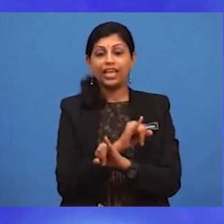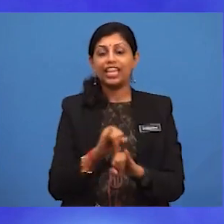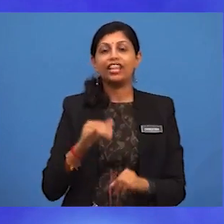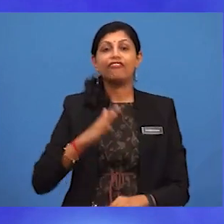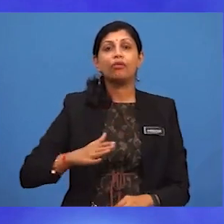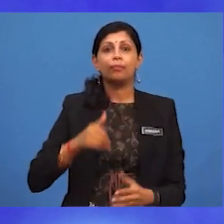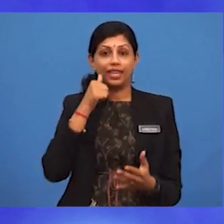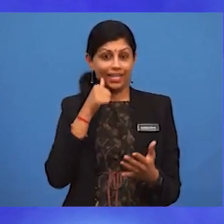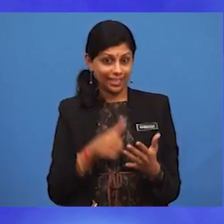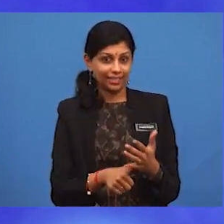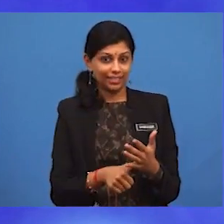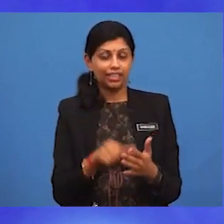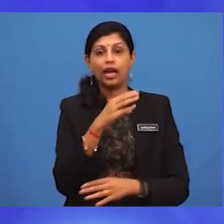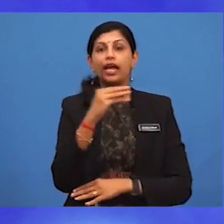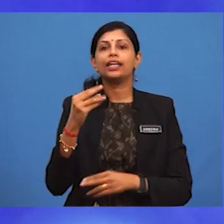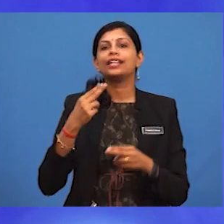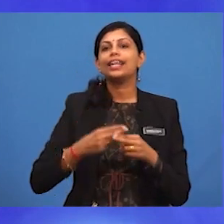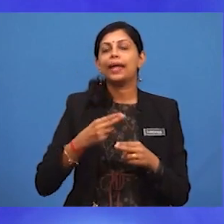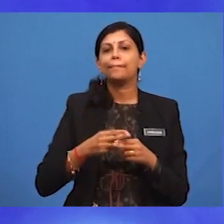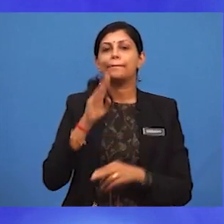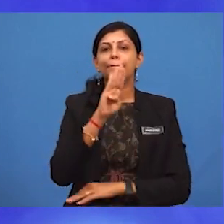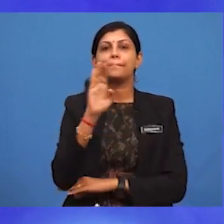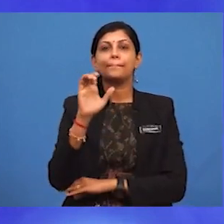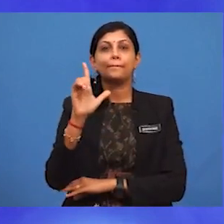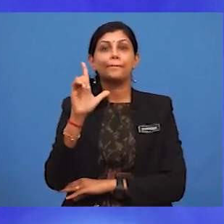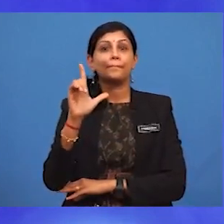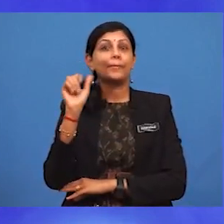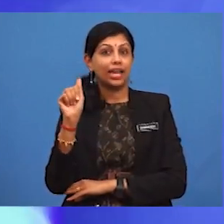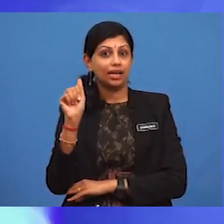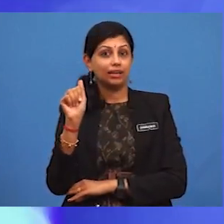written on your question paper before it slips your mind.